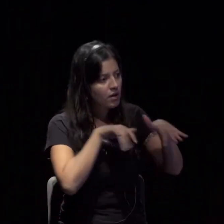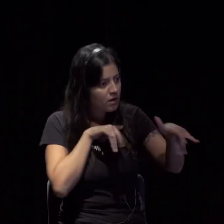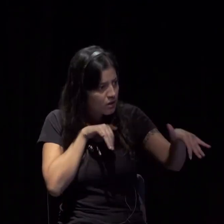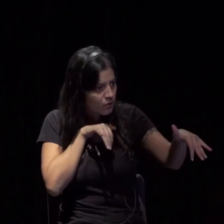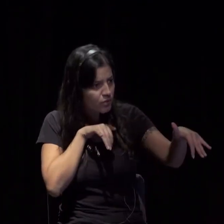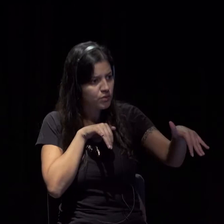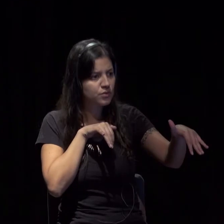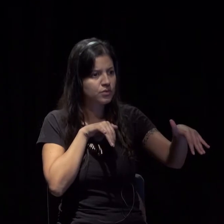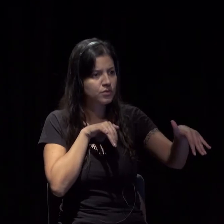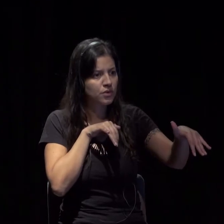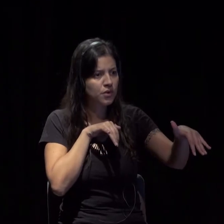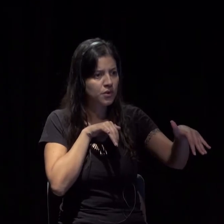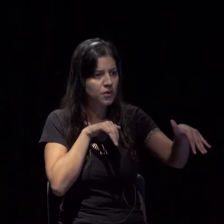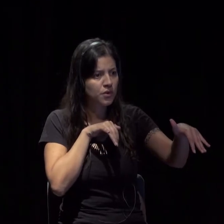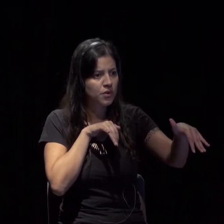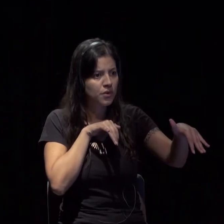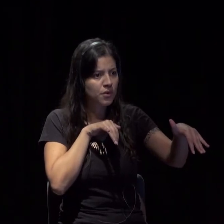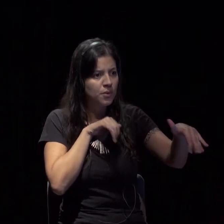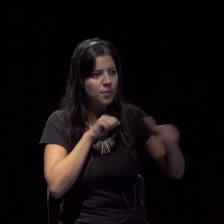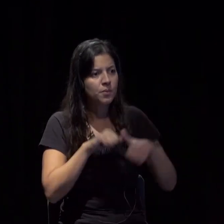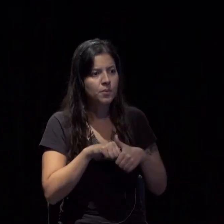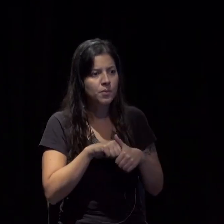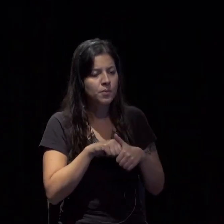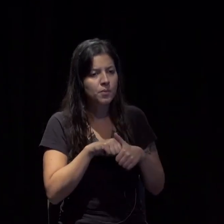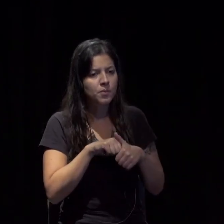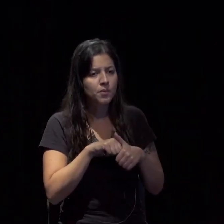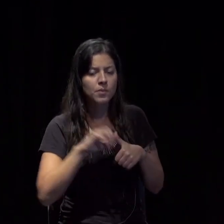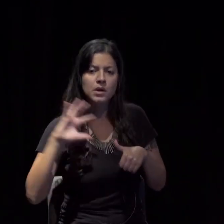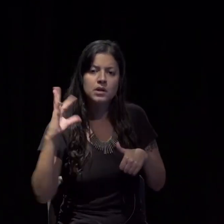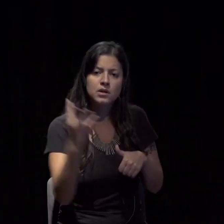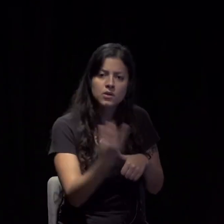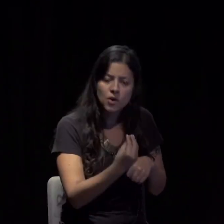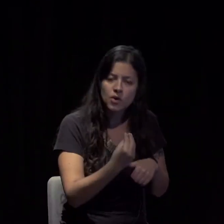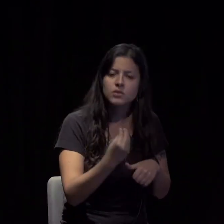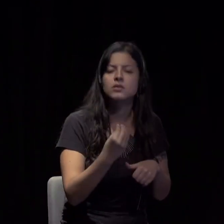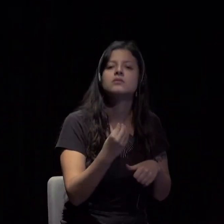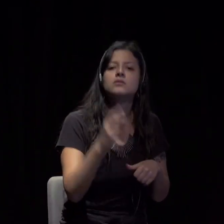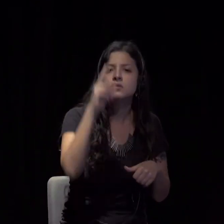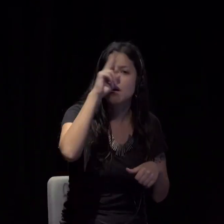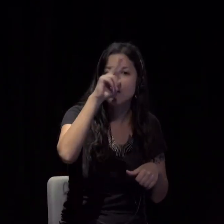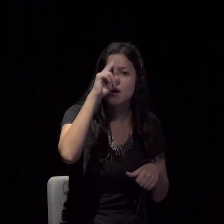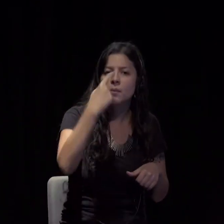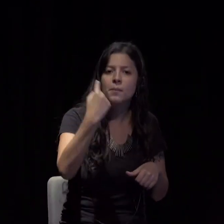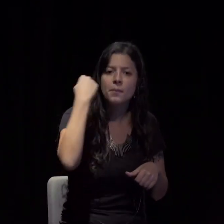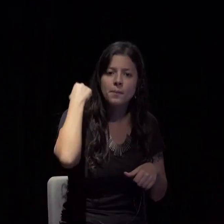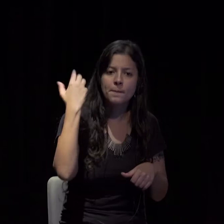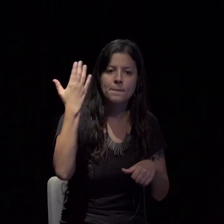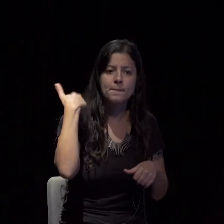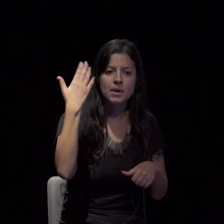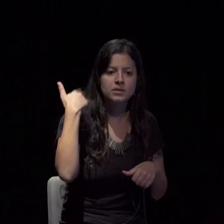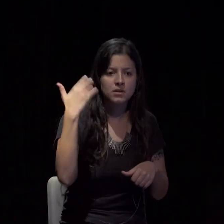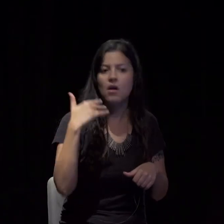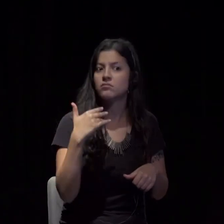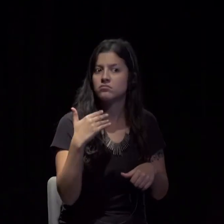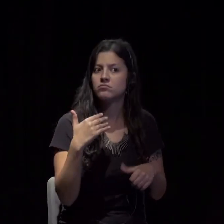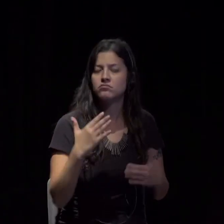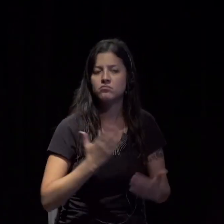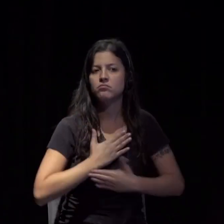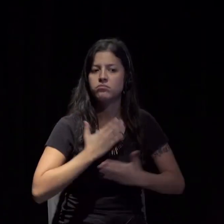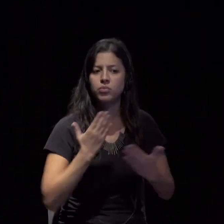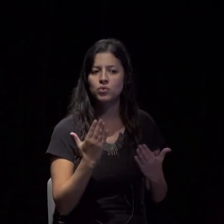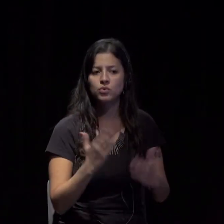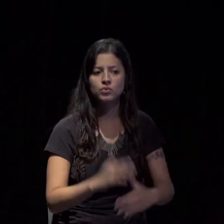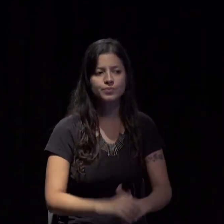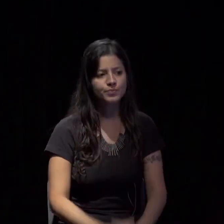is recalled by the historian, that is the griot, something is removed or added, thus recasting and reshaping